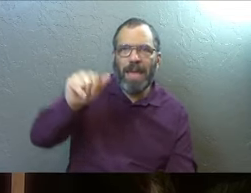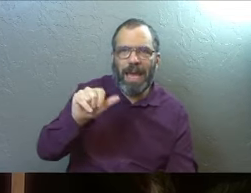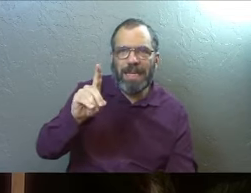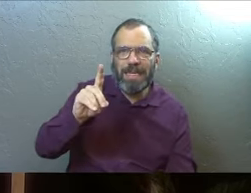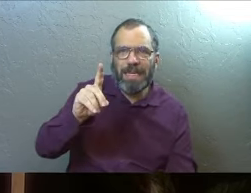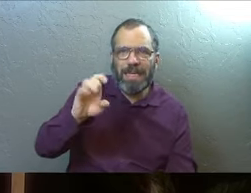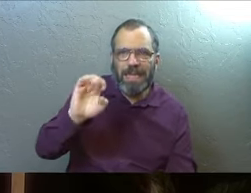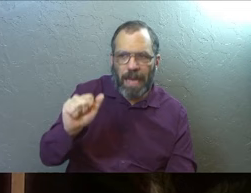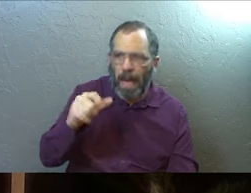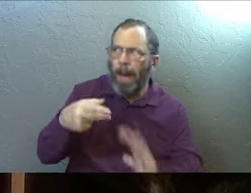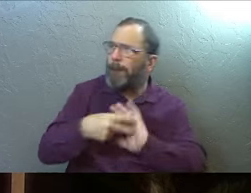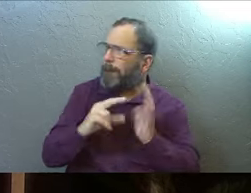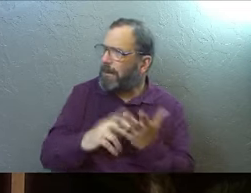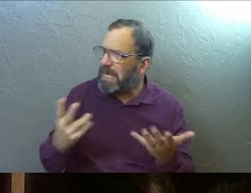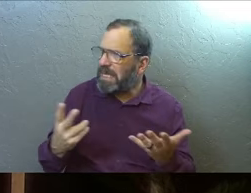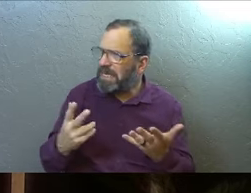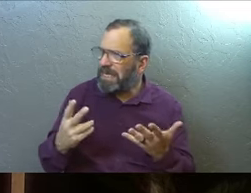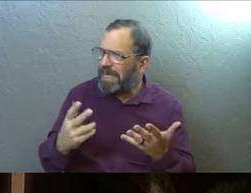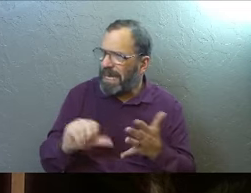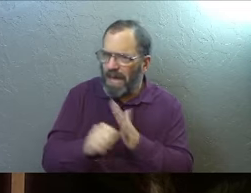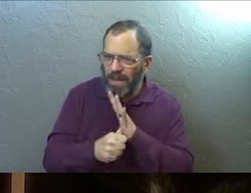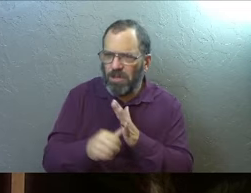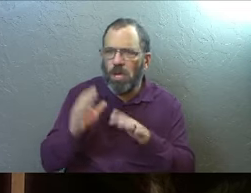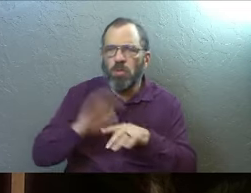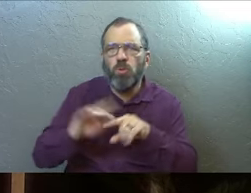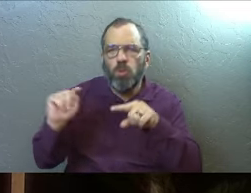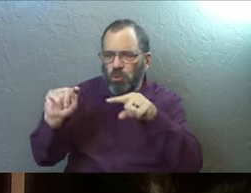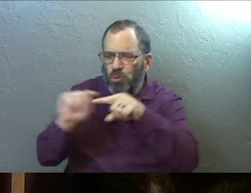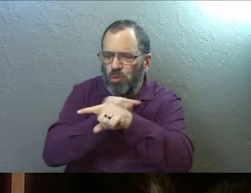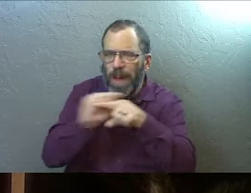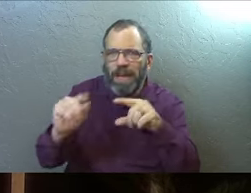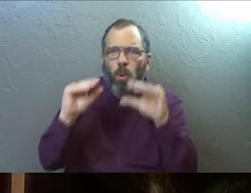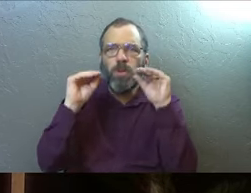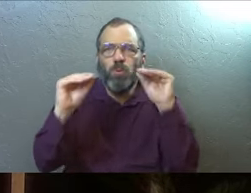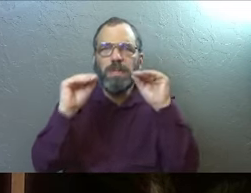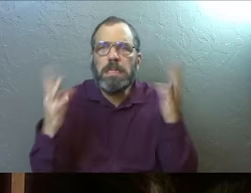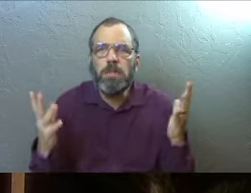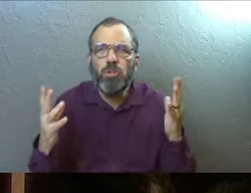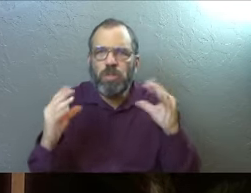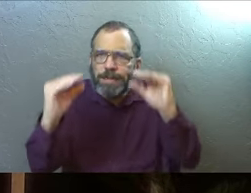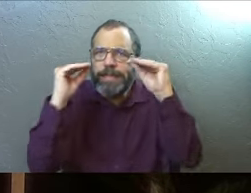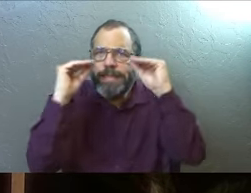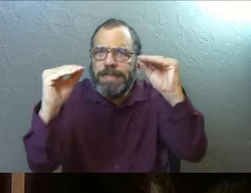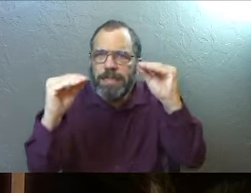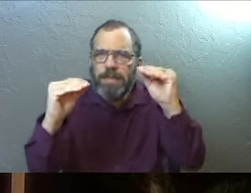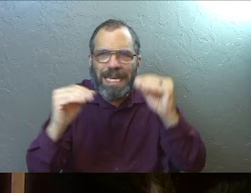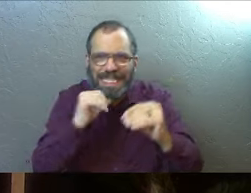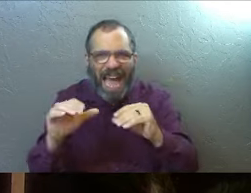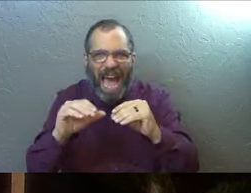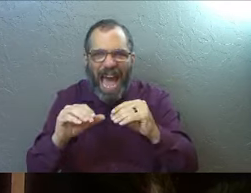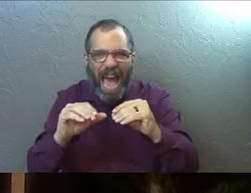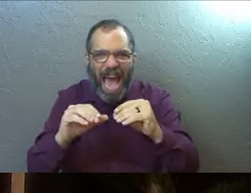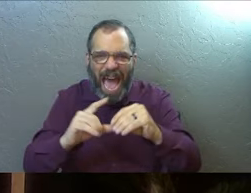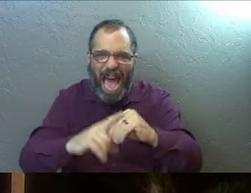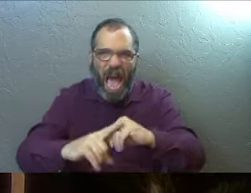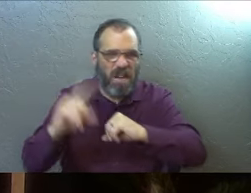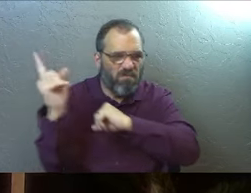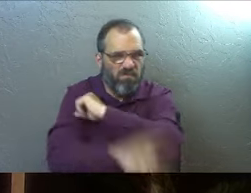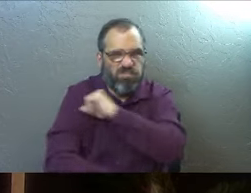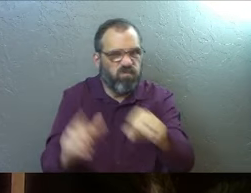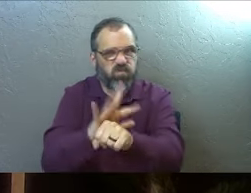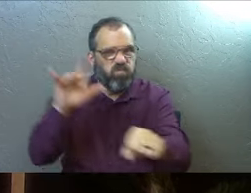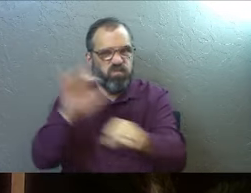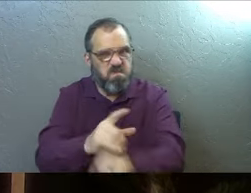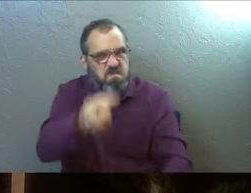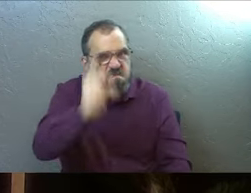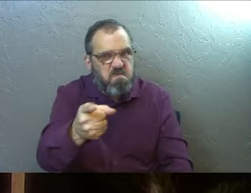Paideia, and paideia means the emphasis is on to train or to teach. It's not just to dump wrath on because you